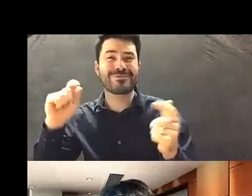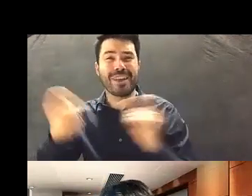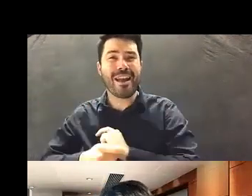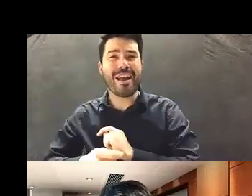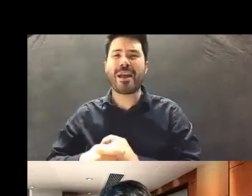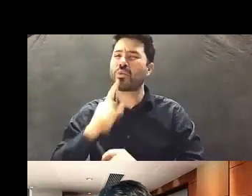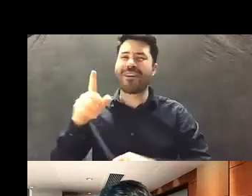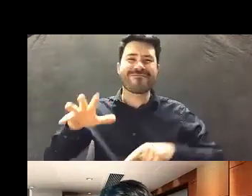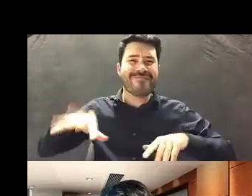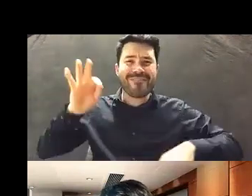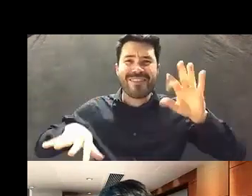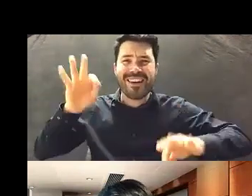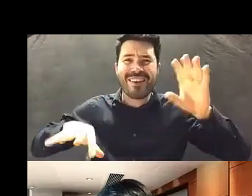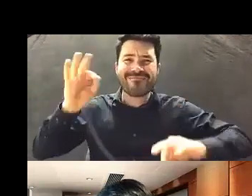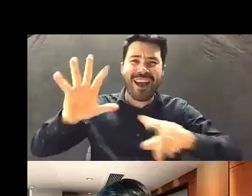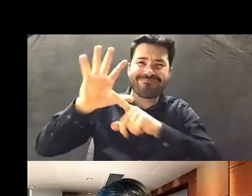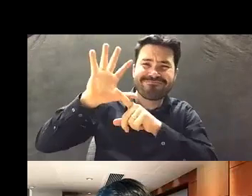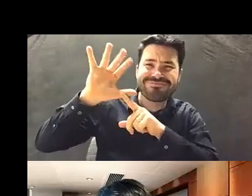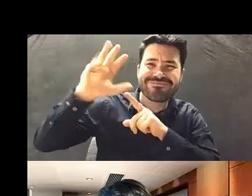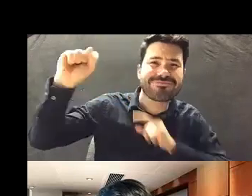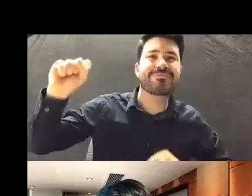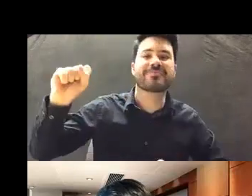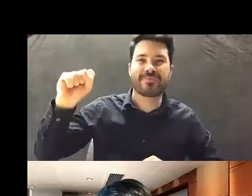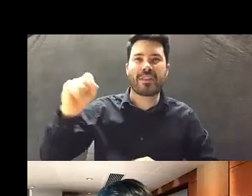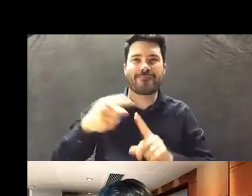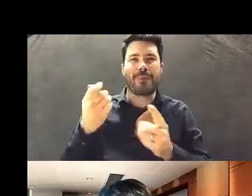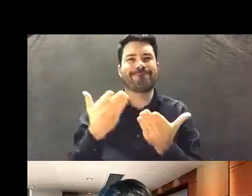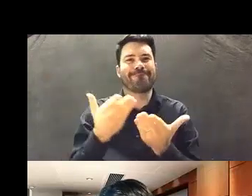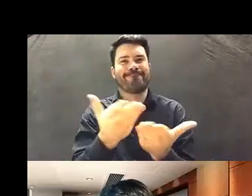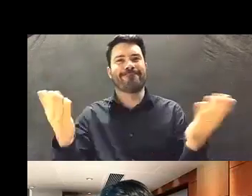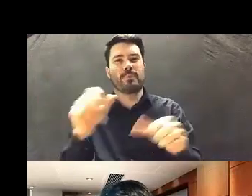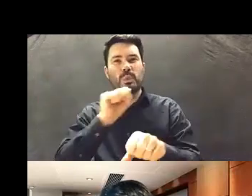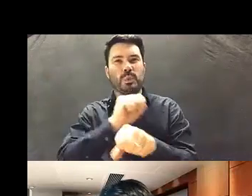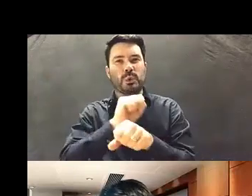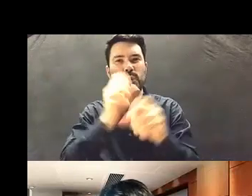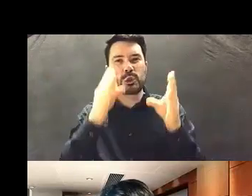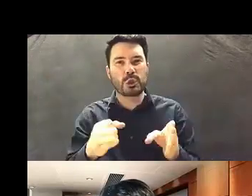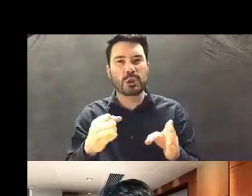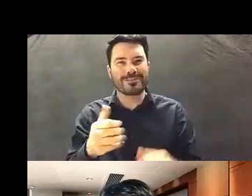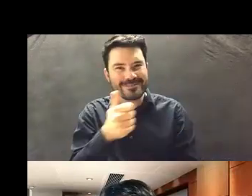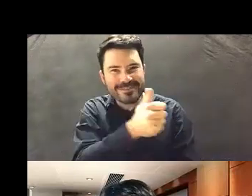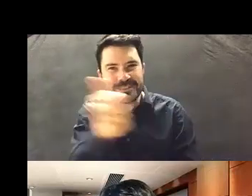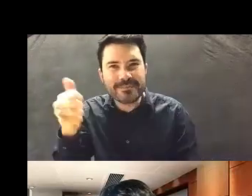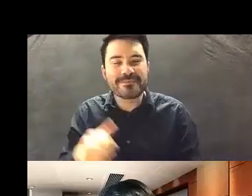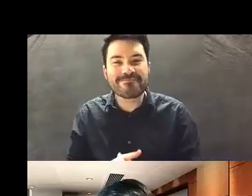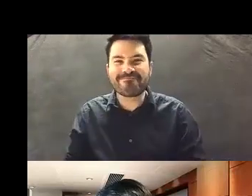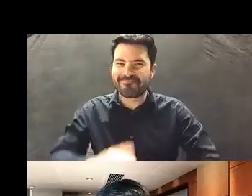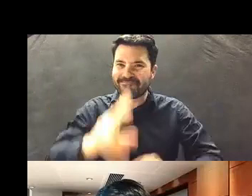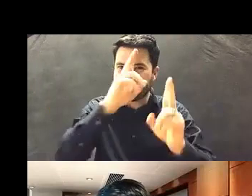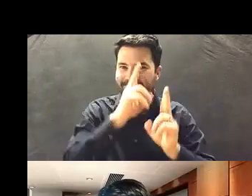discoveries that's been made by all of these individuals and yourselves. We honor and